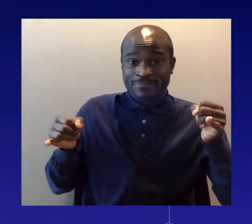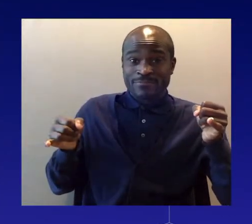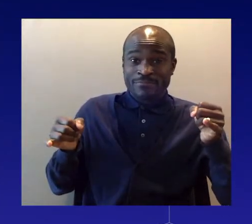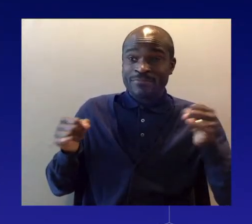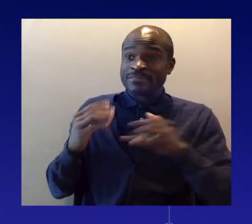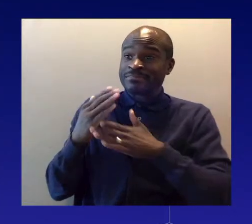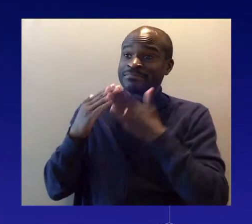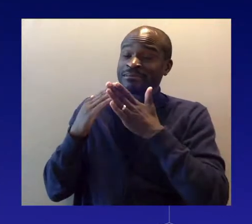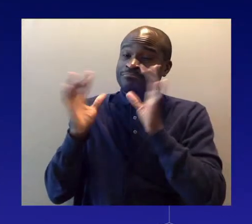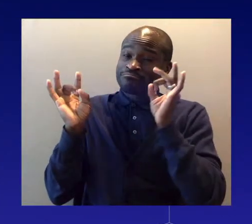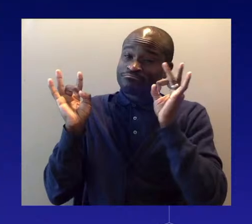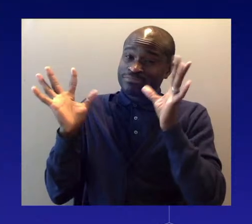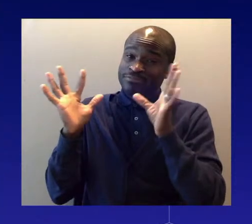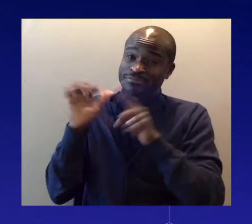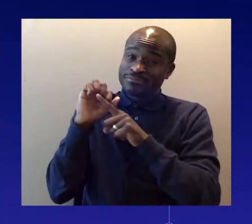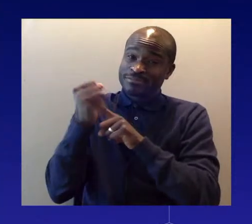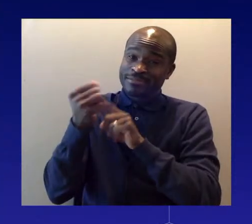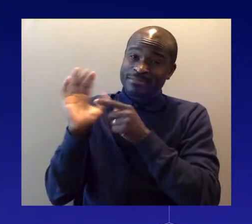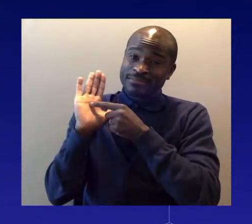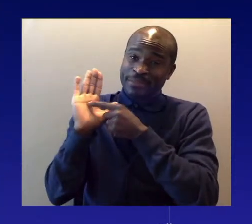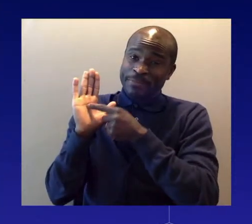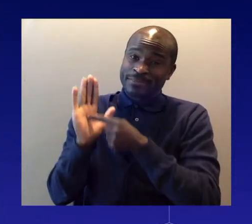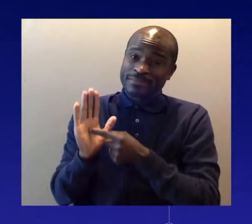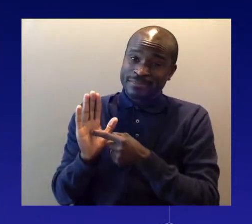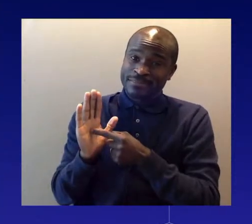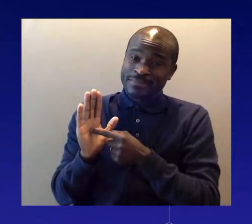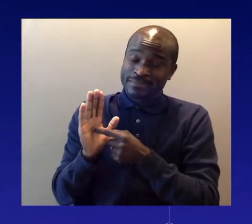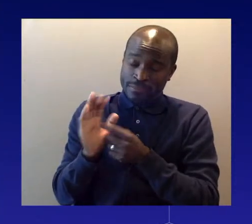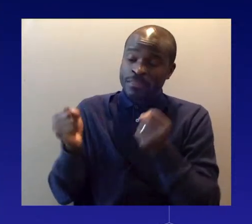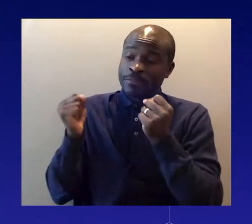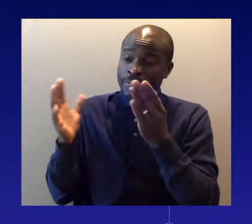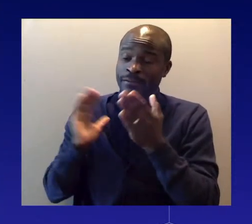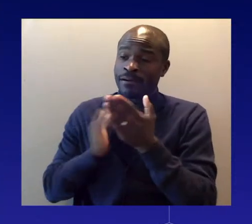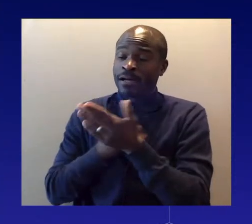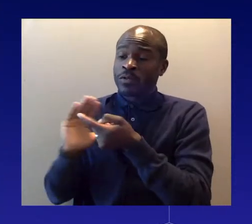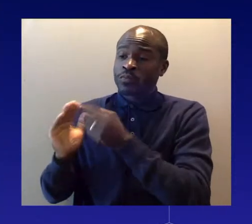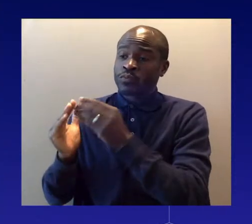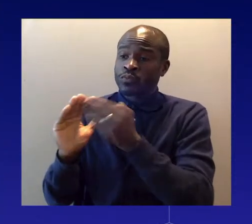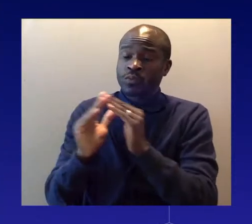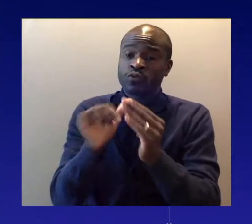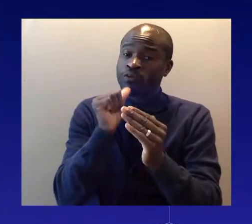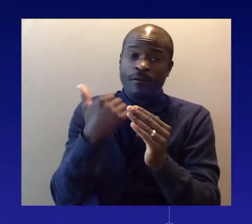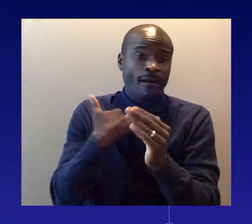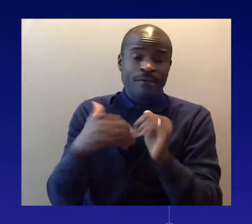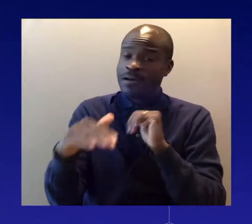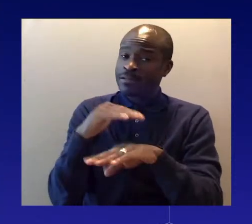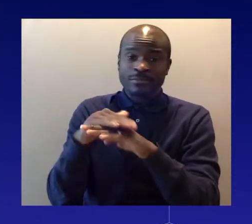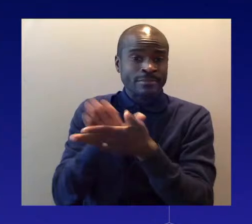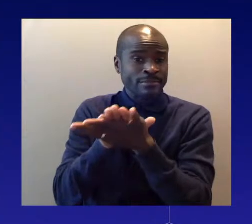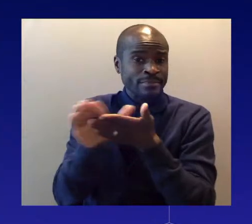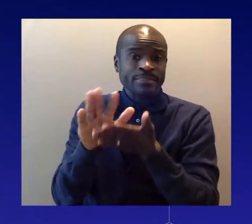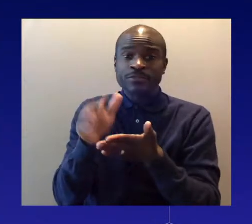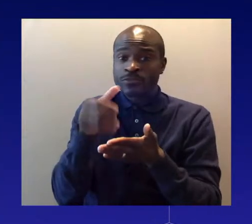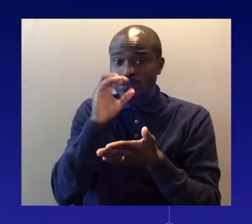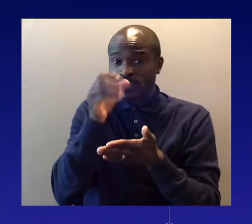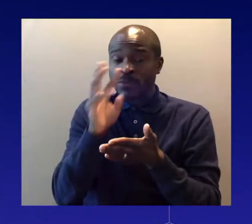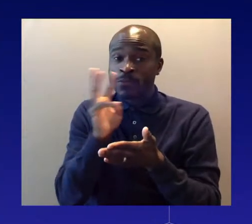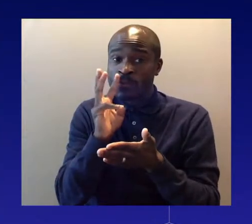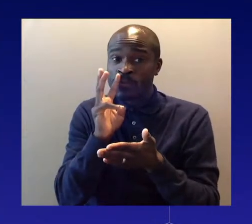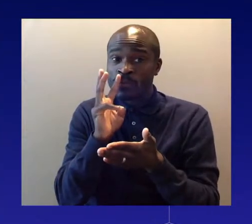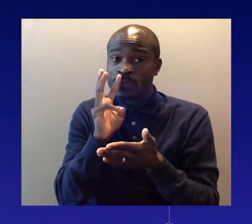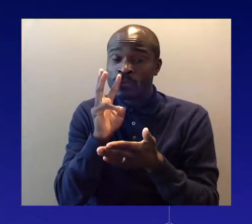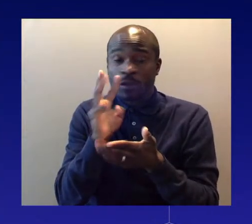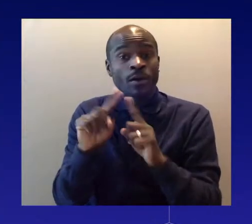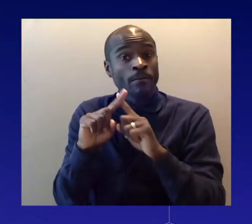have access to clean drinking water. But then there were communities who did have